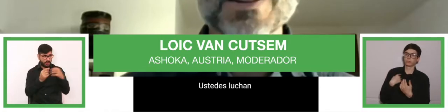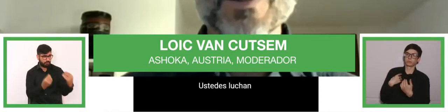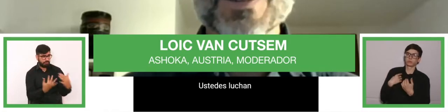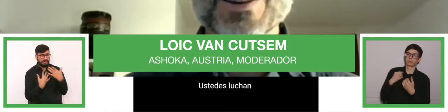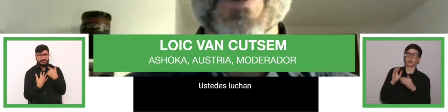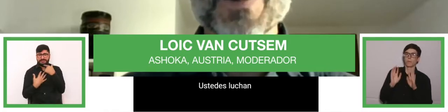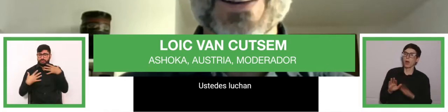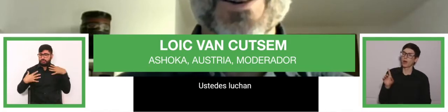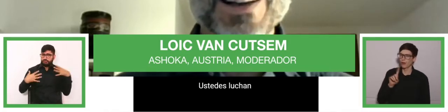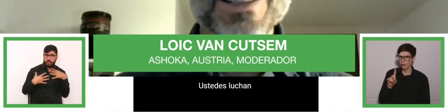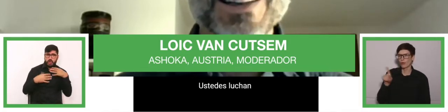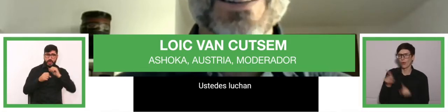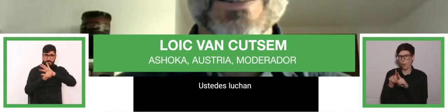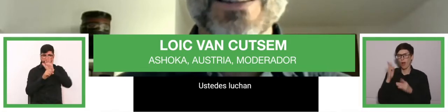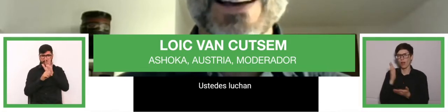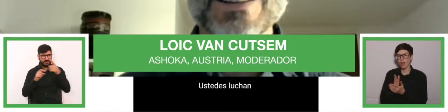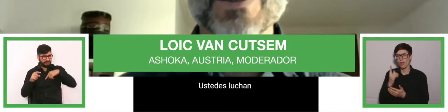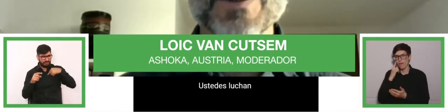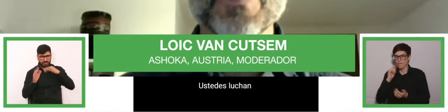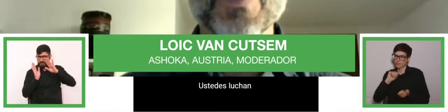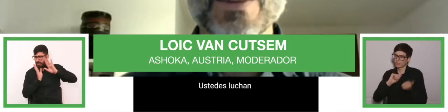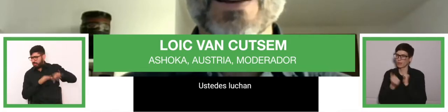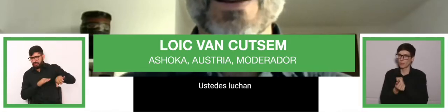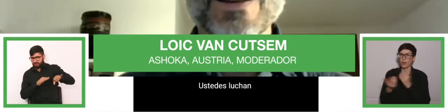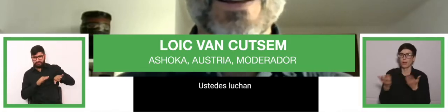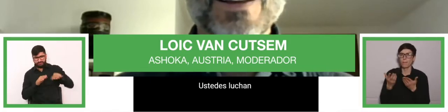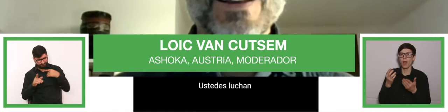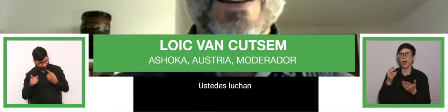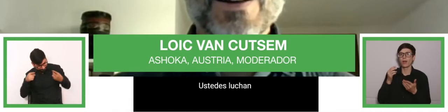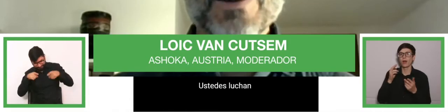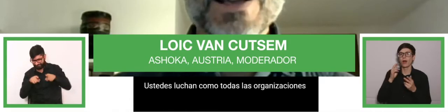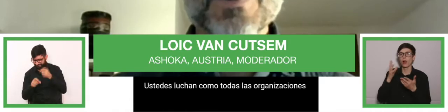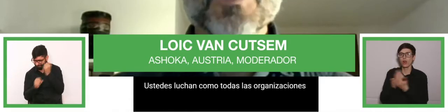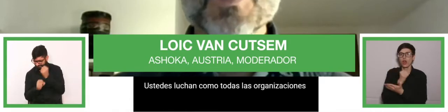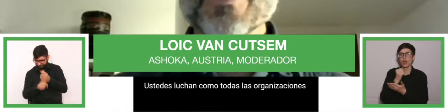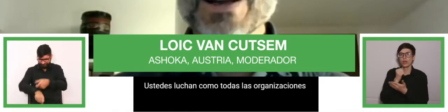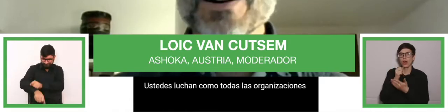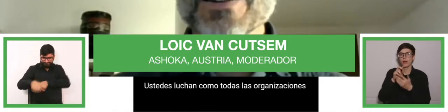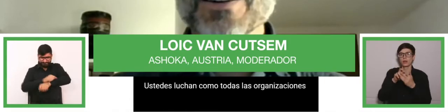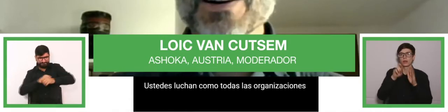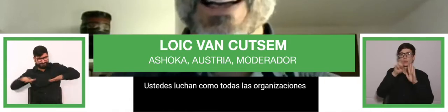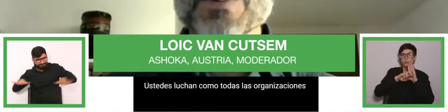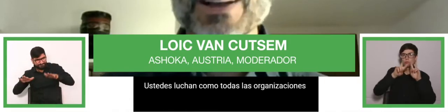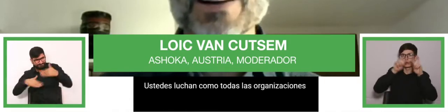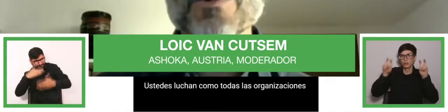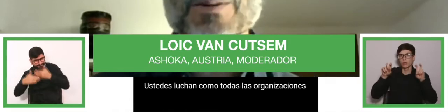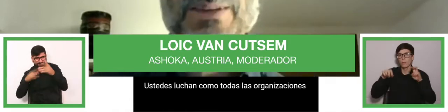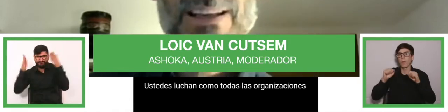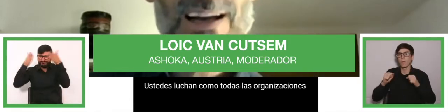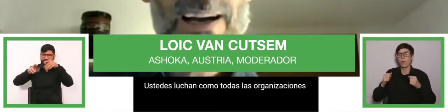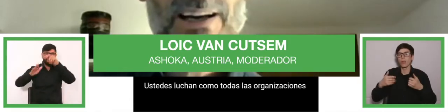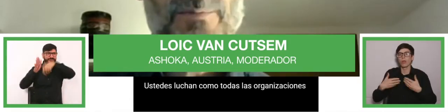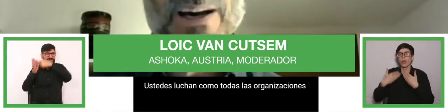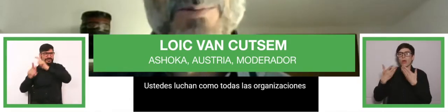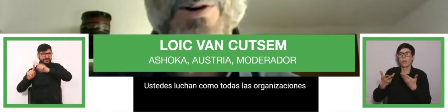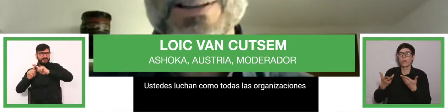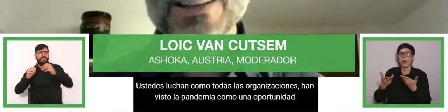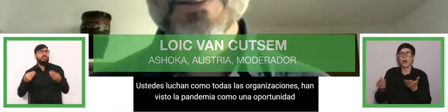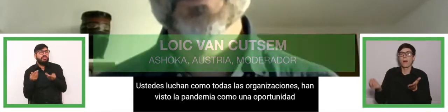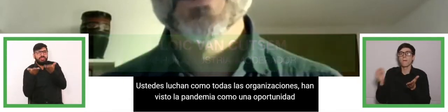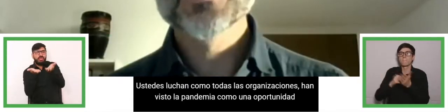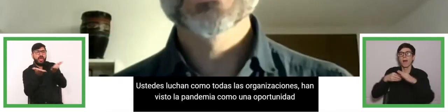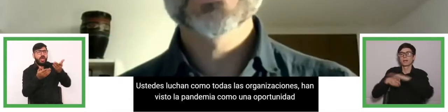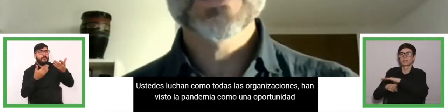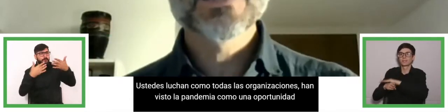and inclusive. So congratulations to that as well. Great. Moving on, our next speaker will be Ana